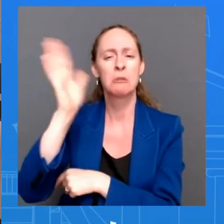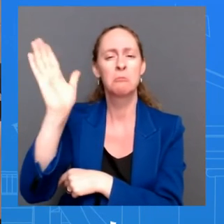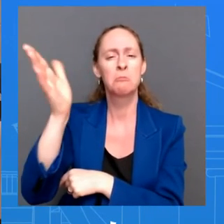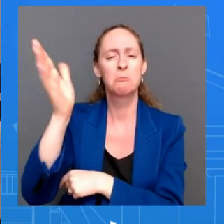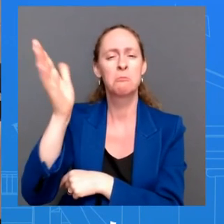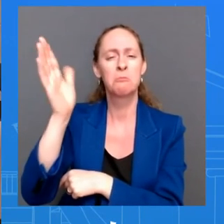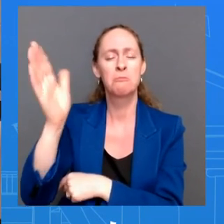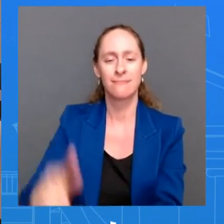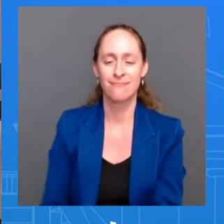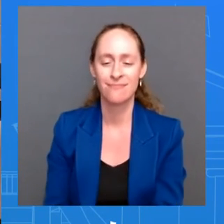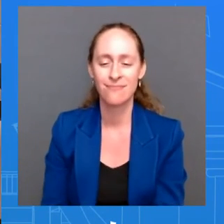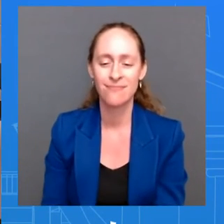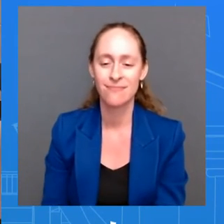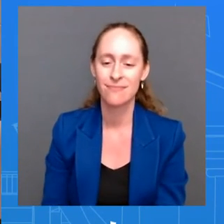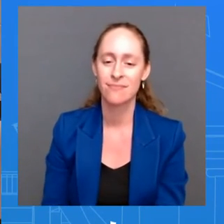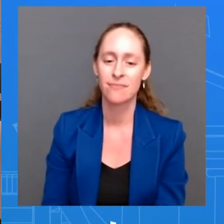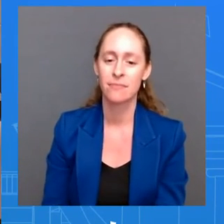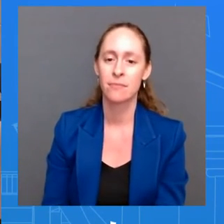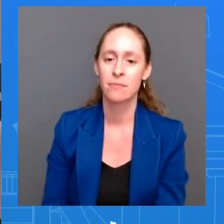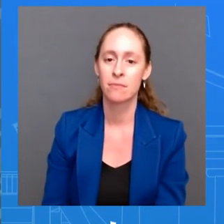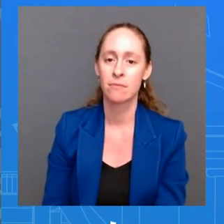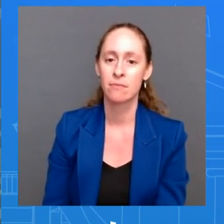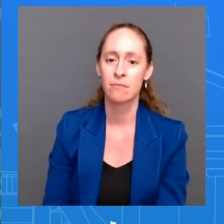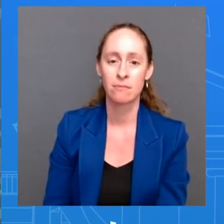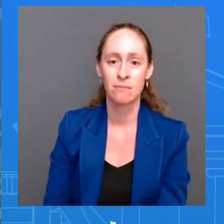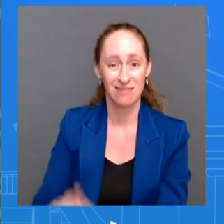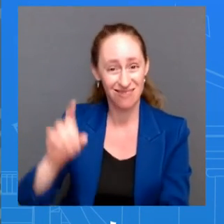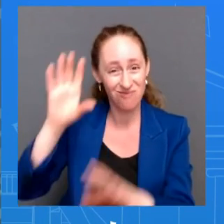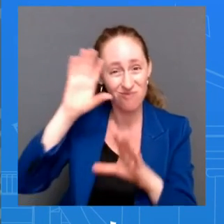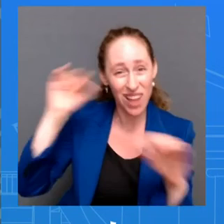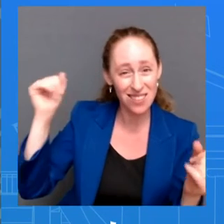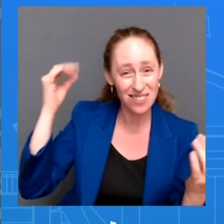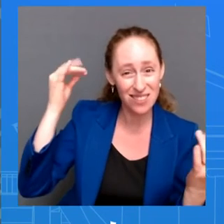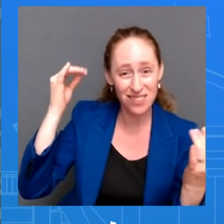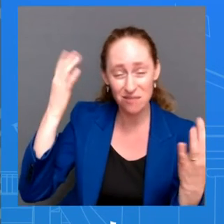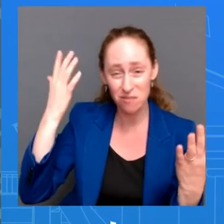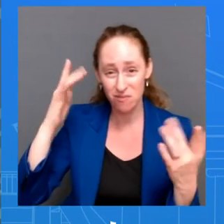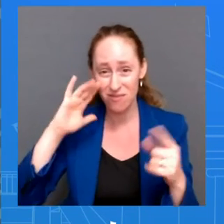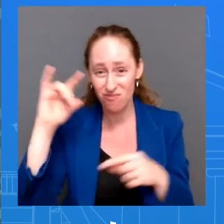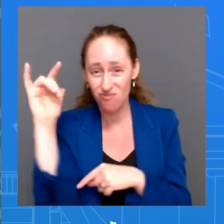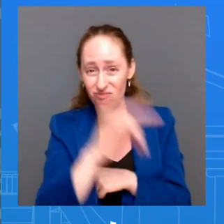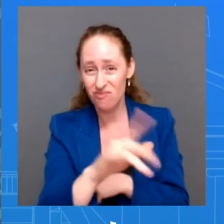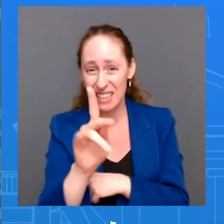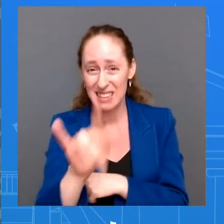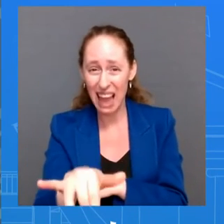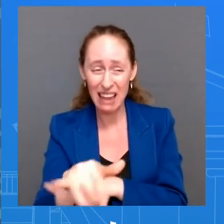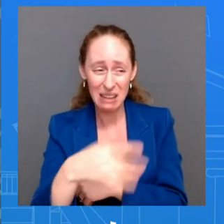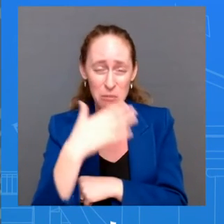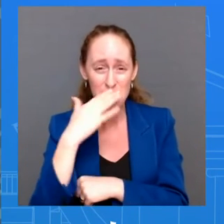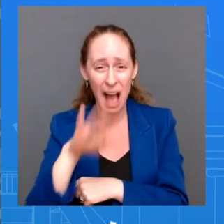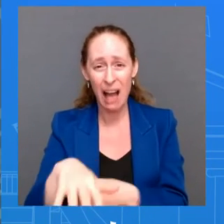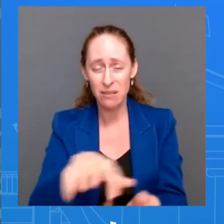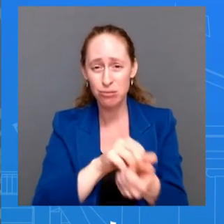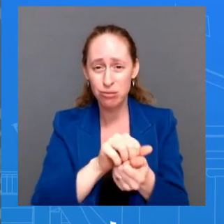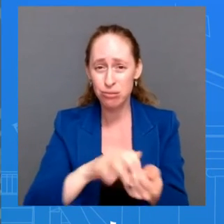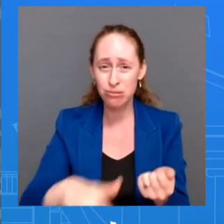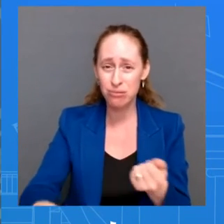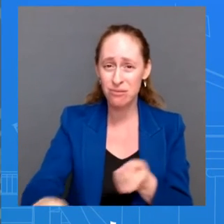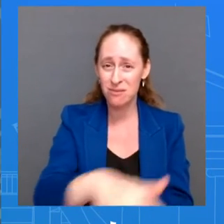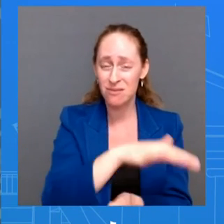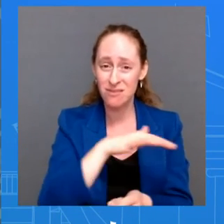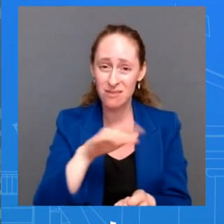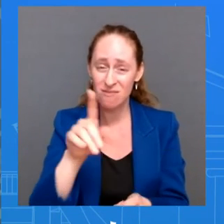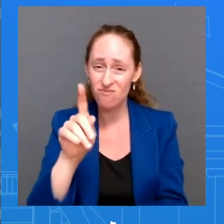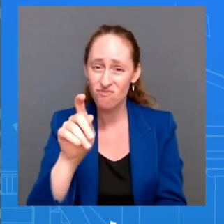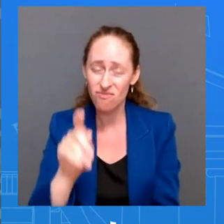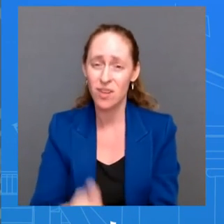Kentucky to visit the disaster area? As I said at the top, he's being regularly updated on this. Again, our hearts